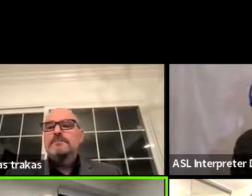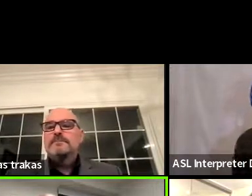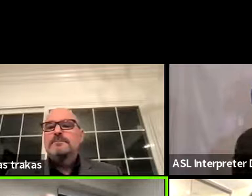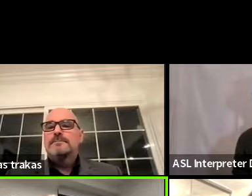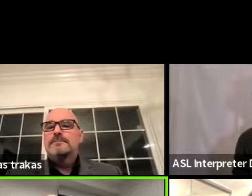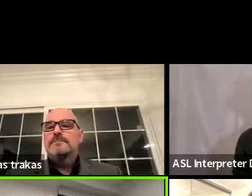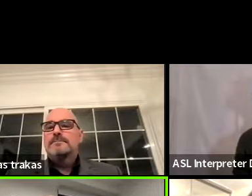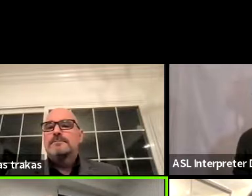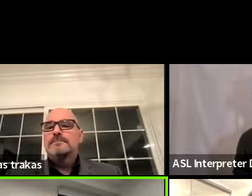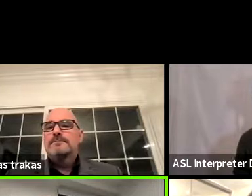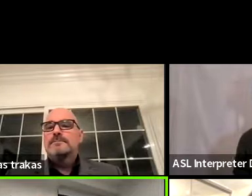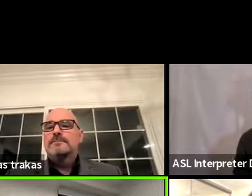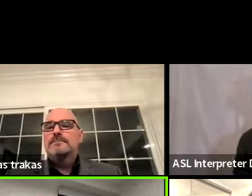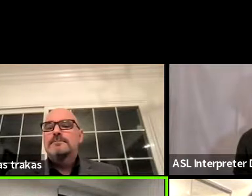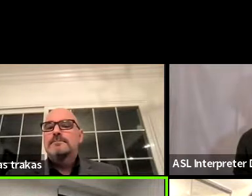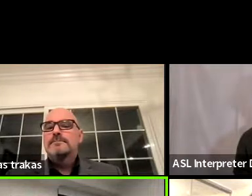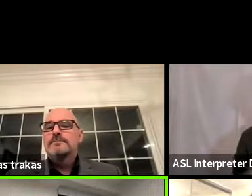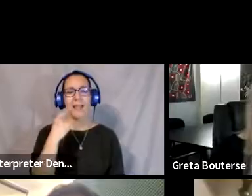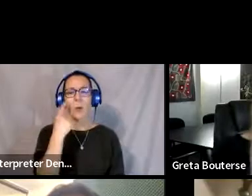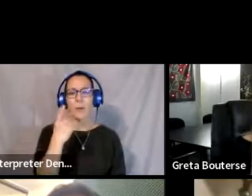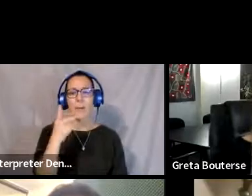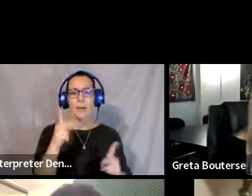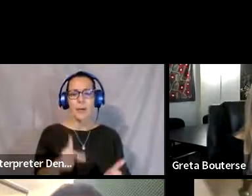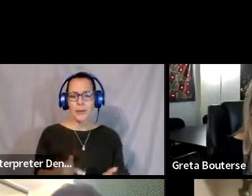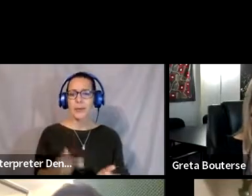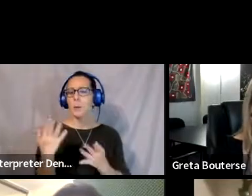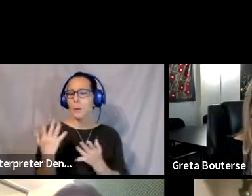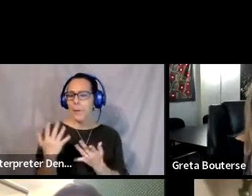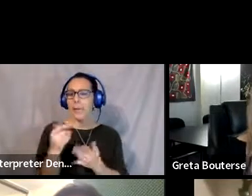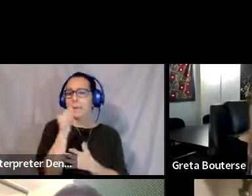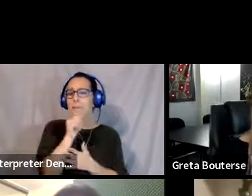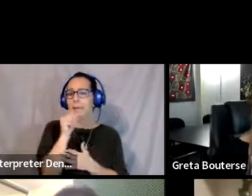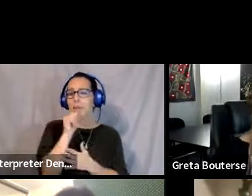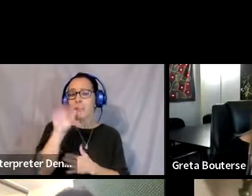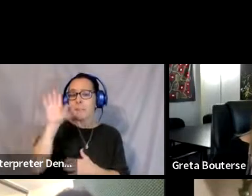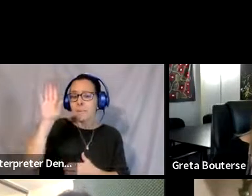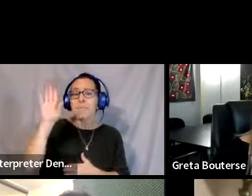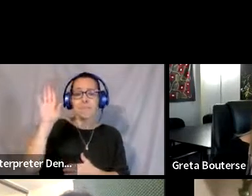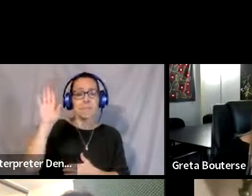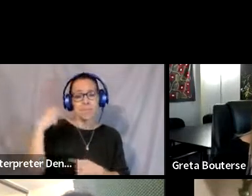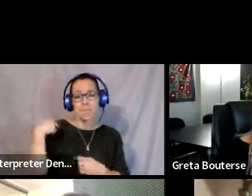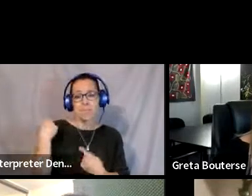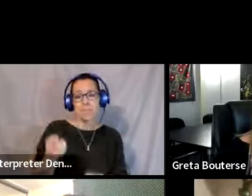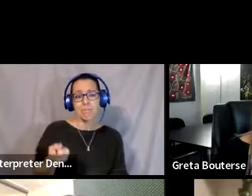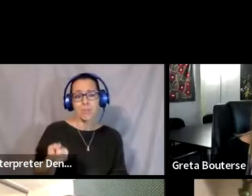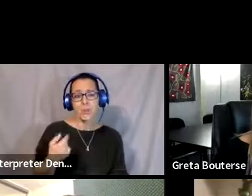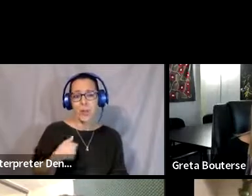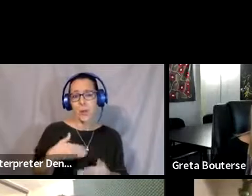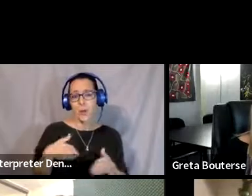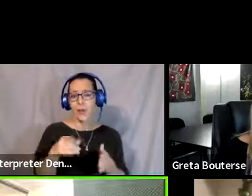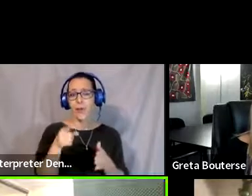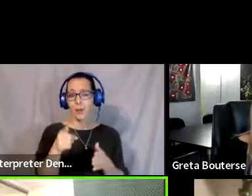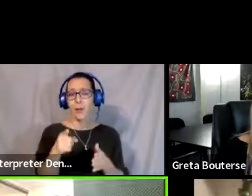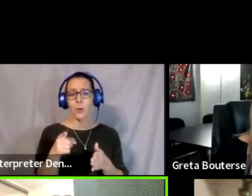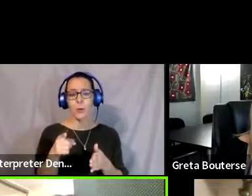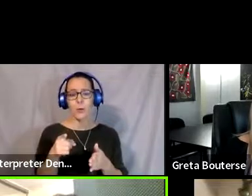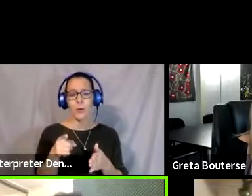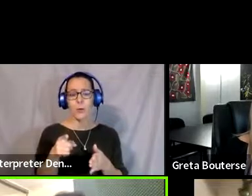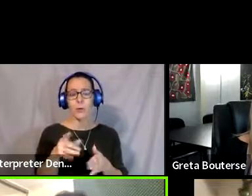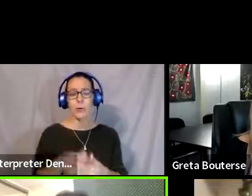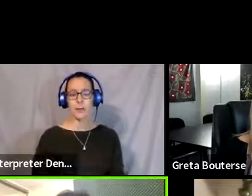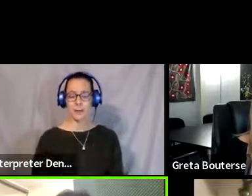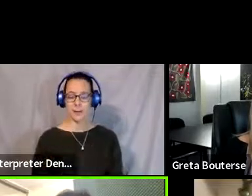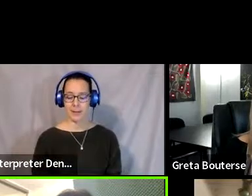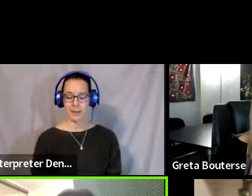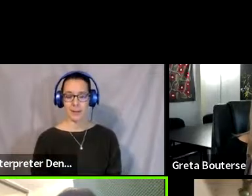had a patient a patient person raising their hand, a couple people, Yeah. and so I'll let you facilitate. Let me check. Who